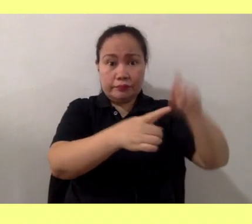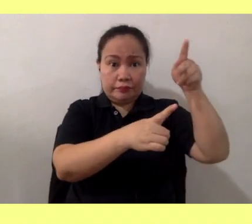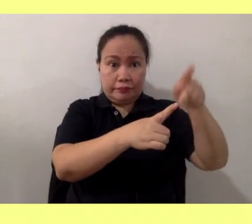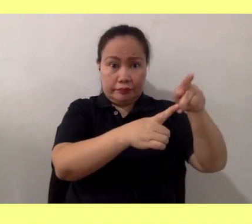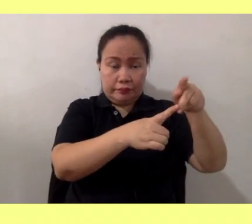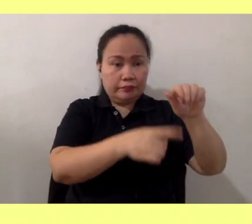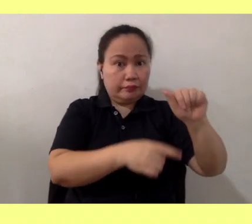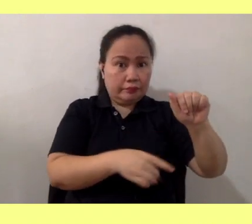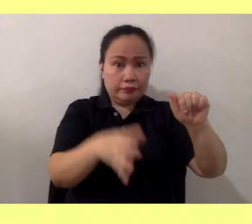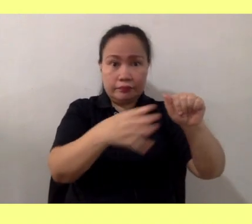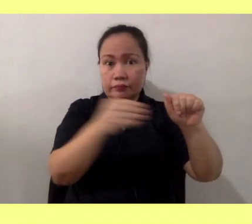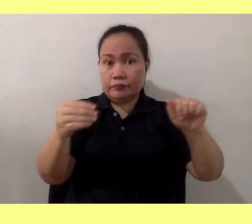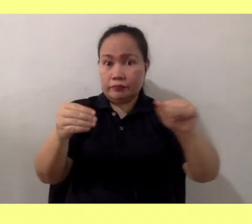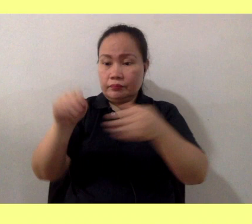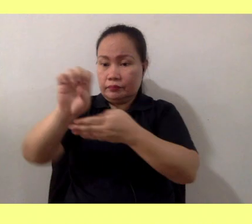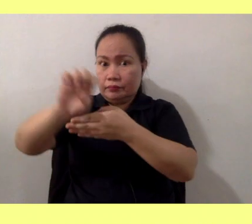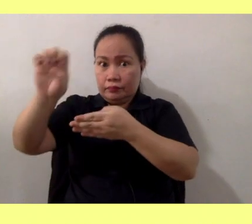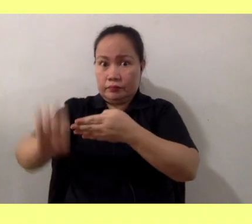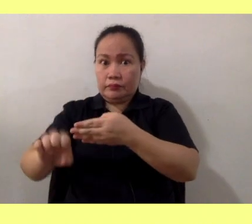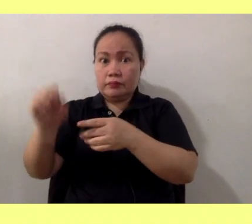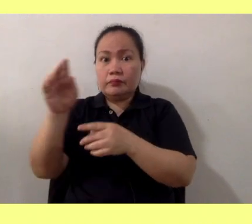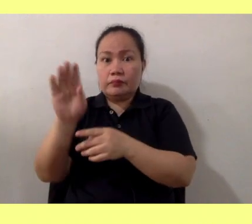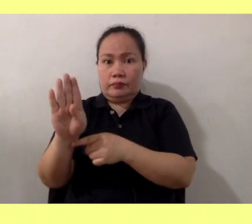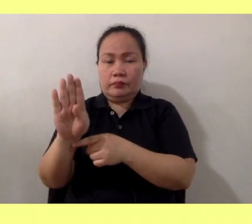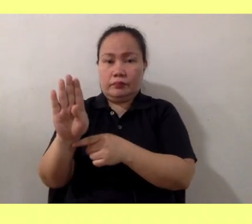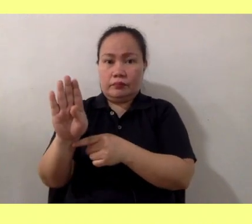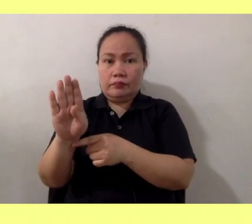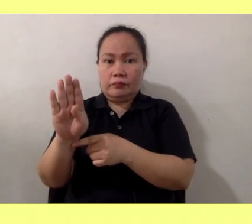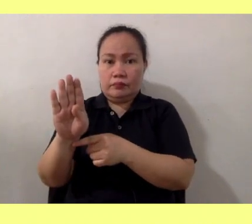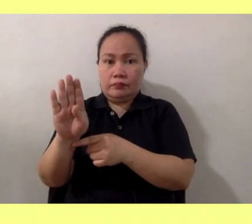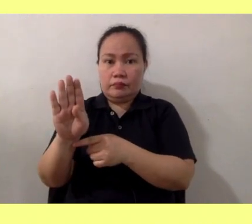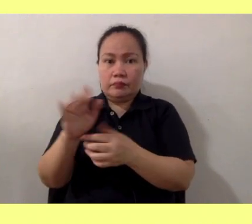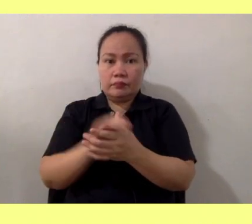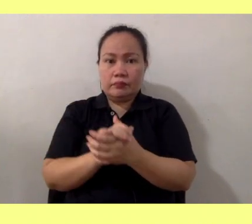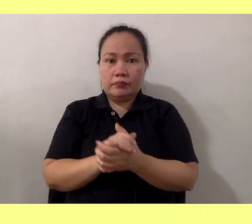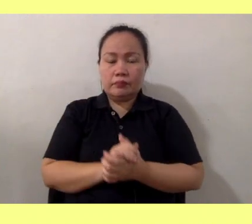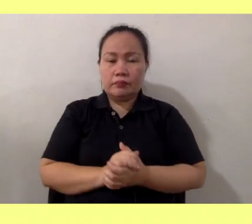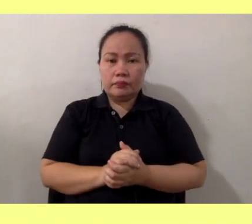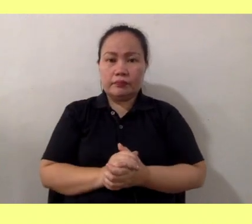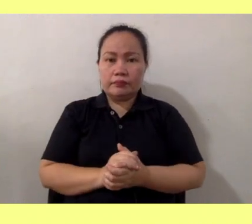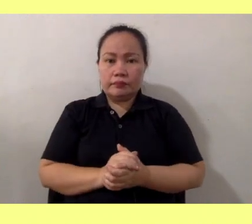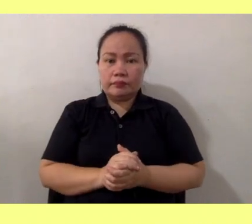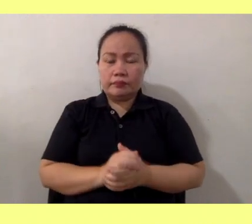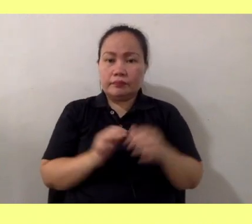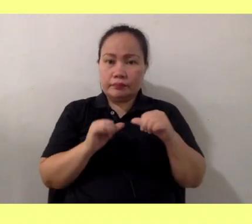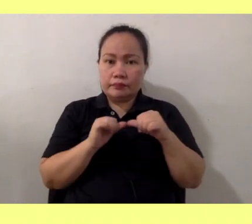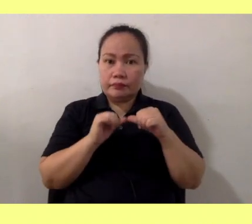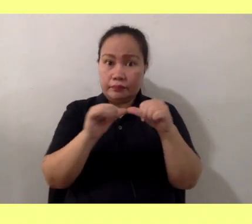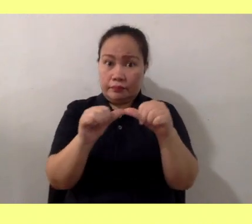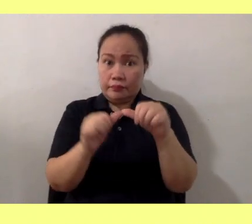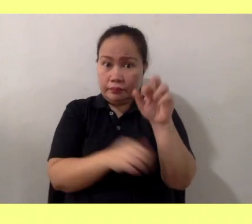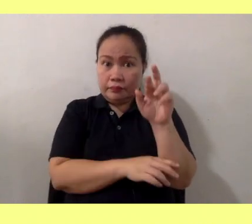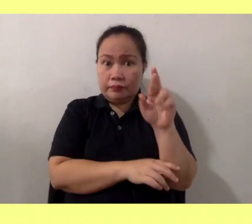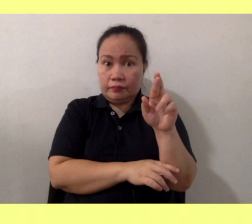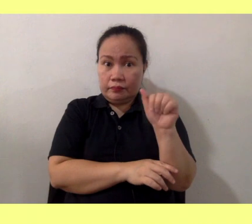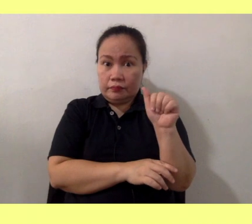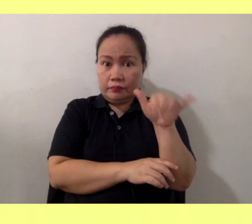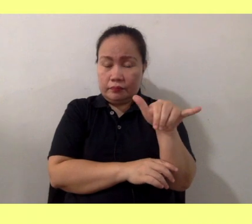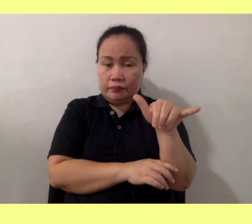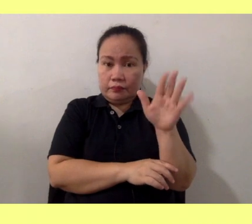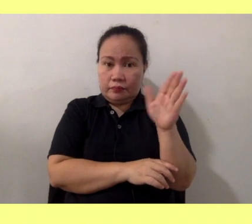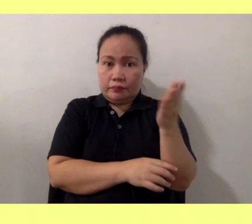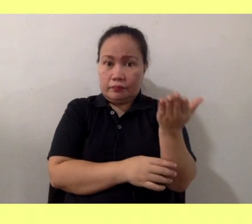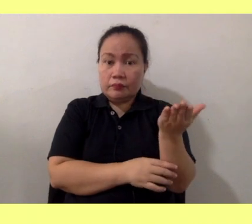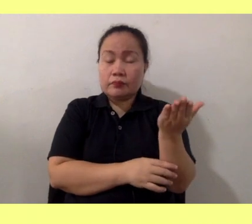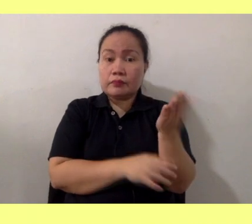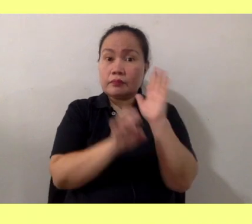therefore, its endpoints are A and B. So, ang endpoints niya po ay A and B. So, let's proceed to the